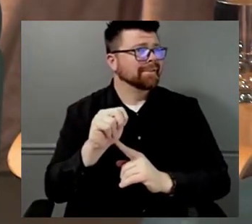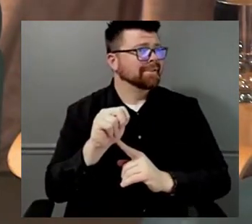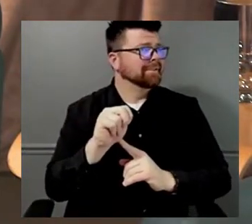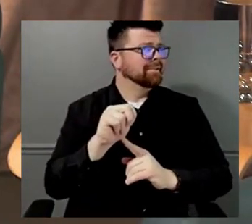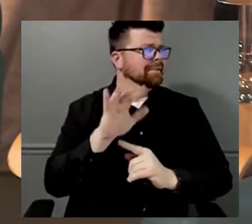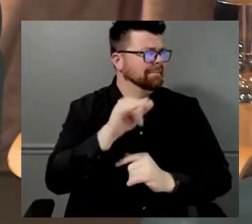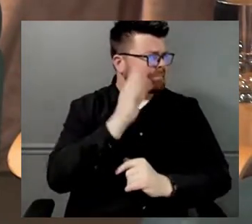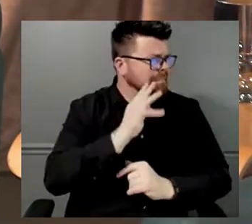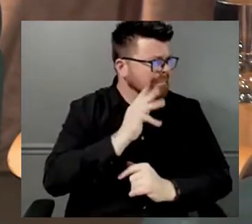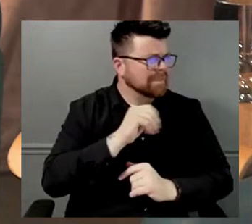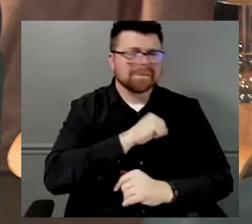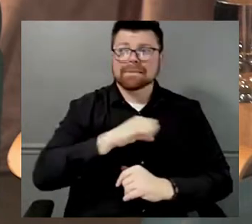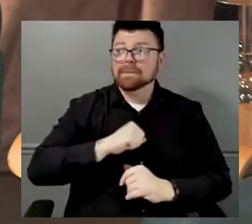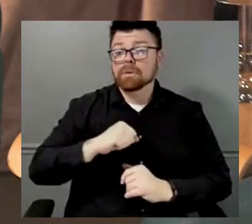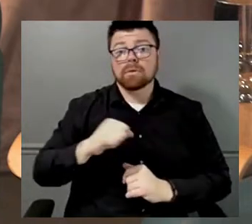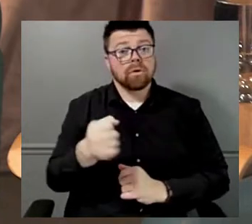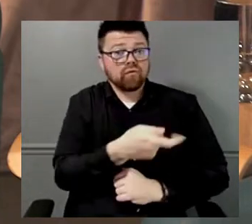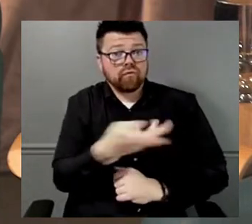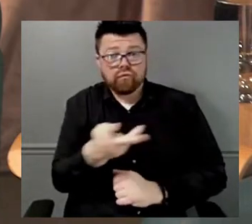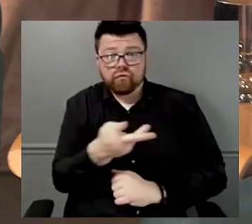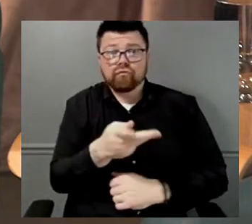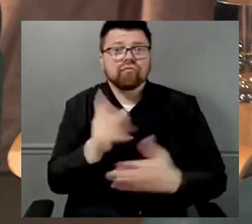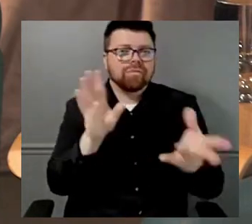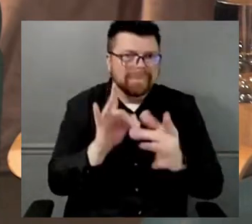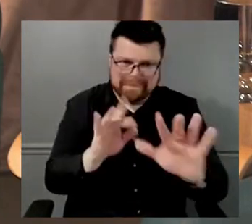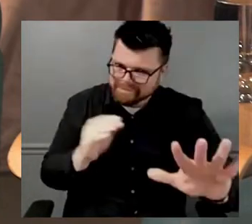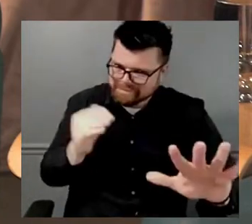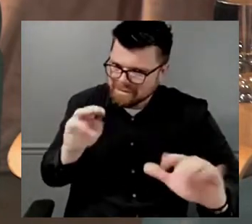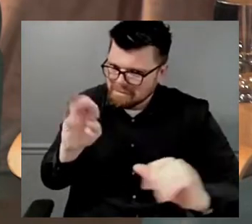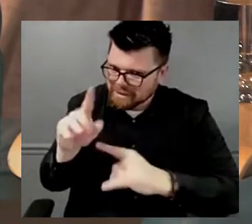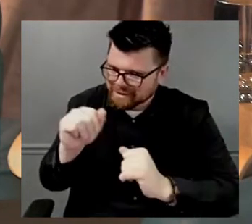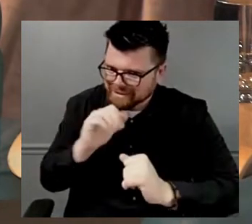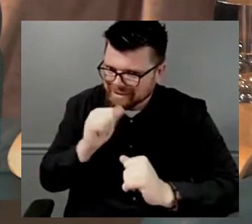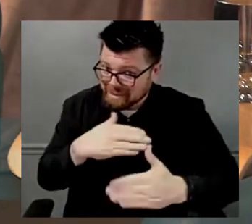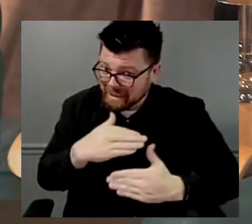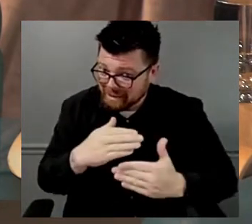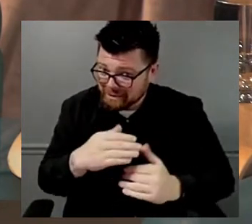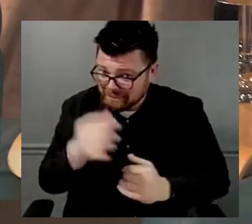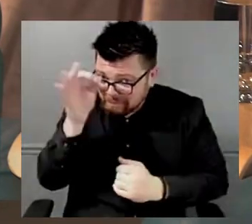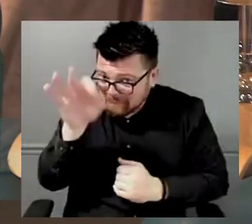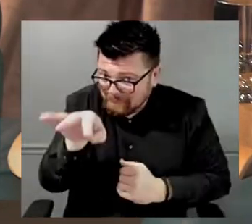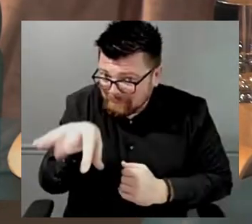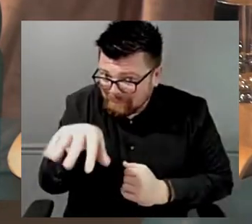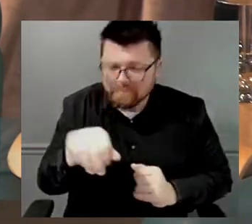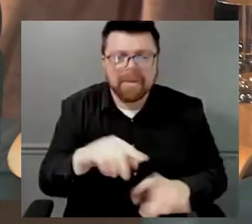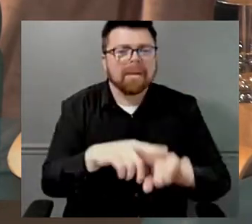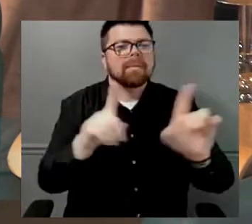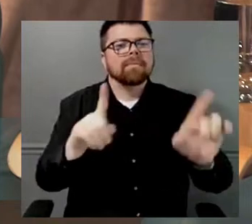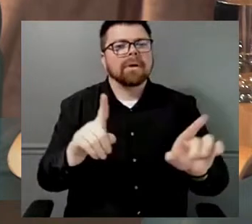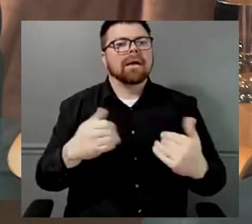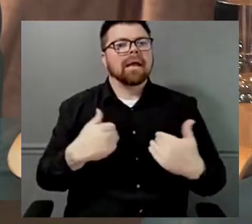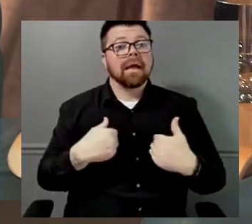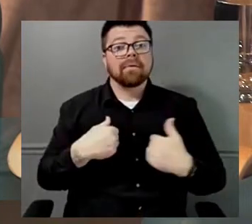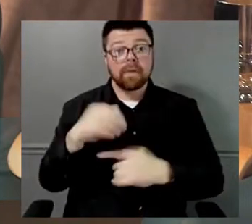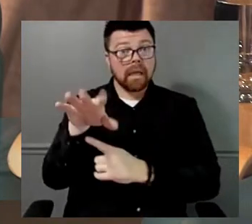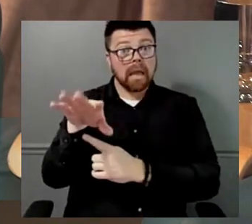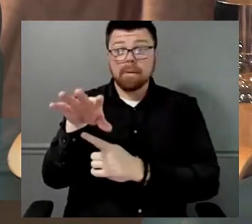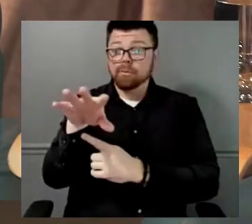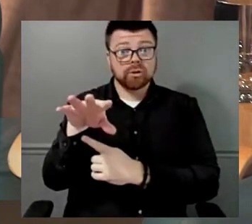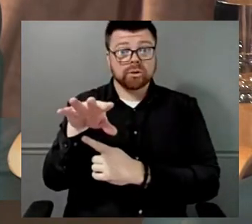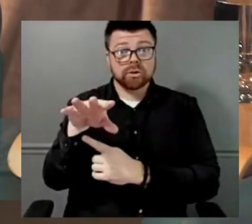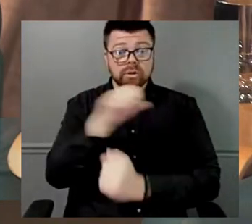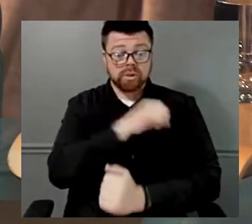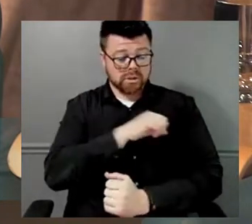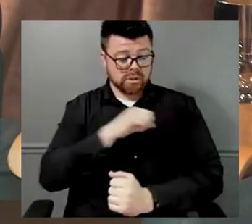it, and I know the media is going to be unhappy about this, to having cameras in